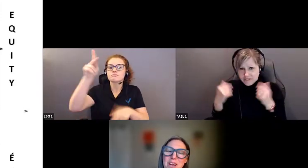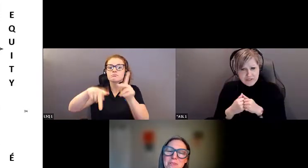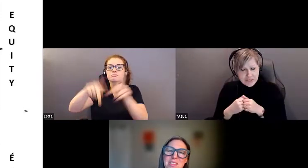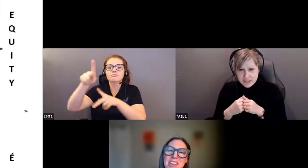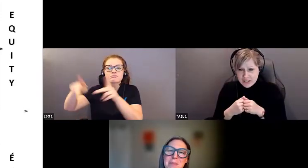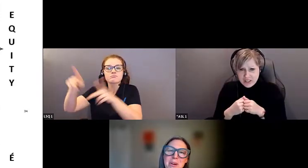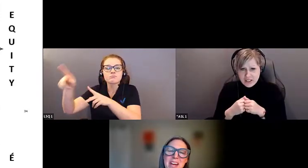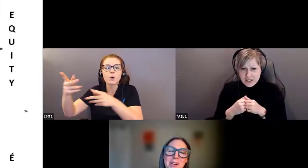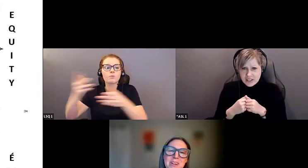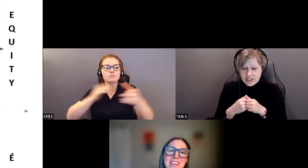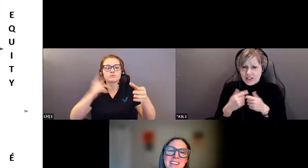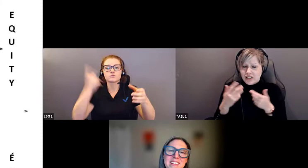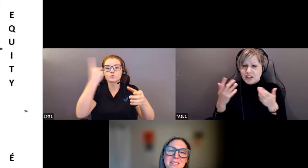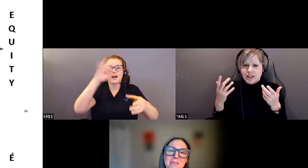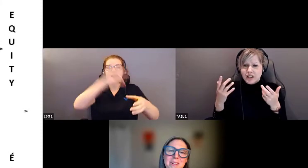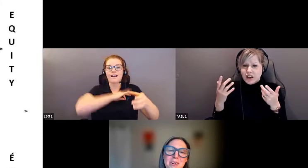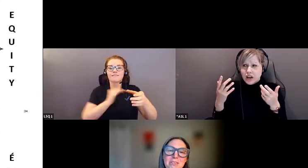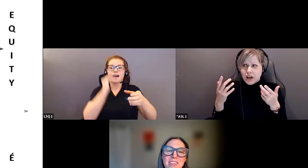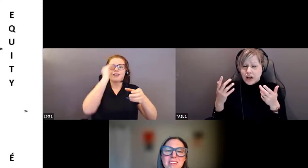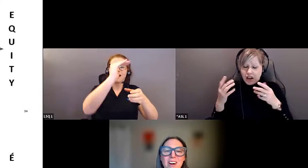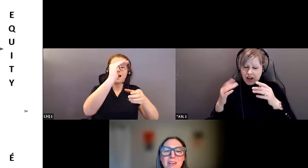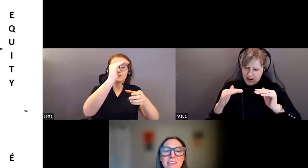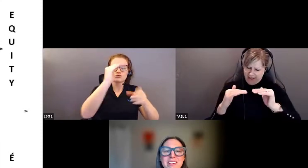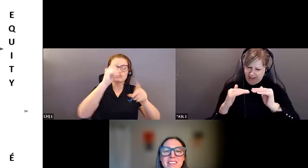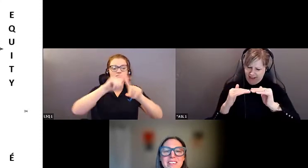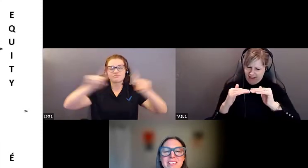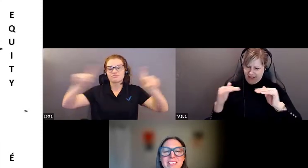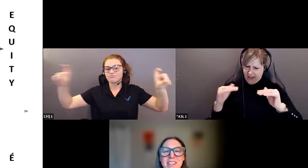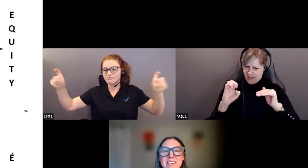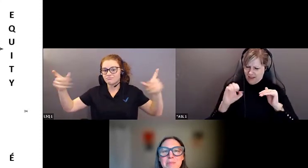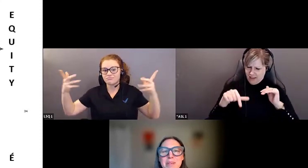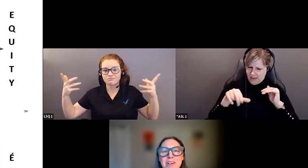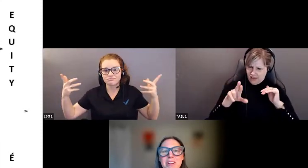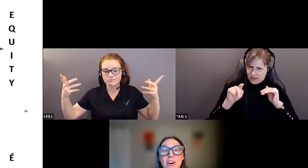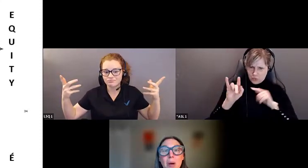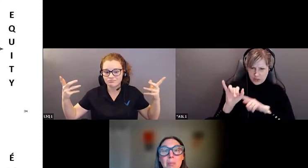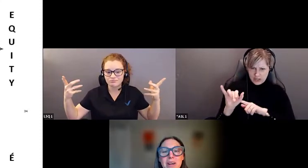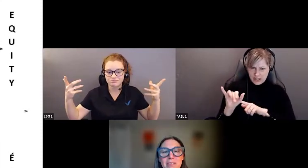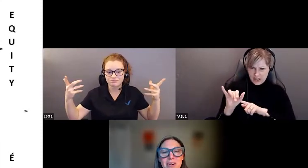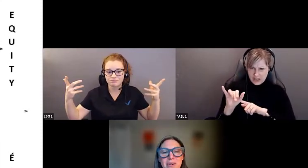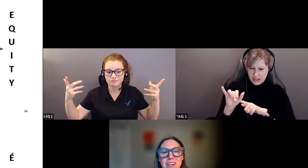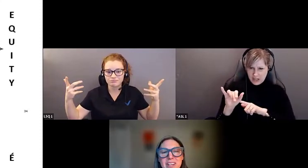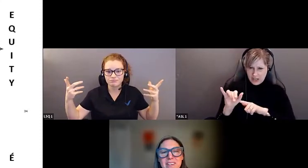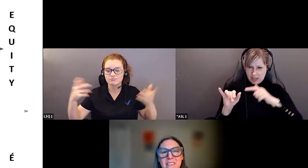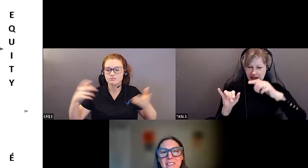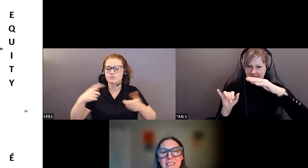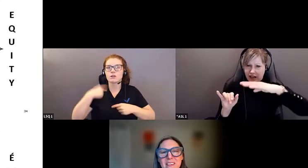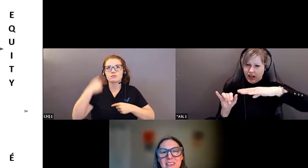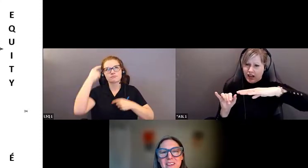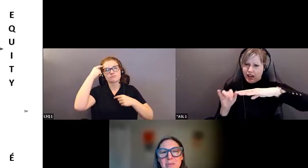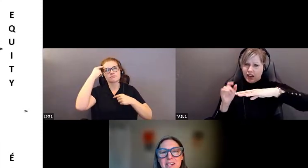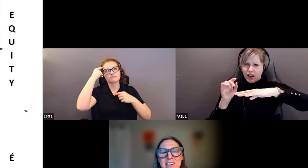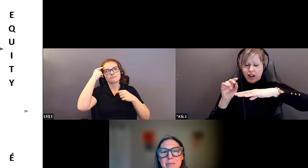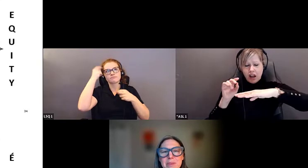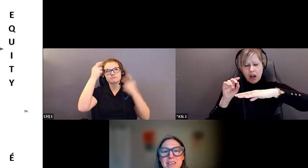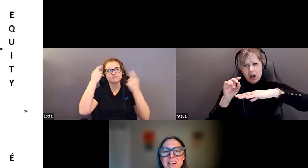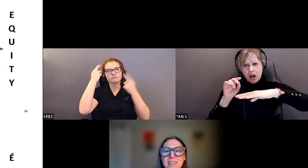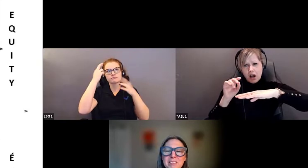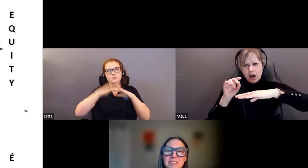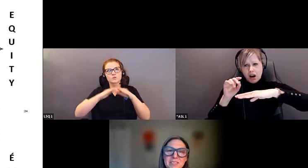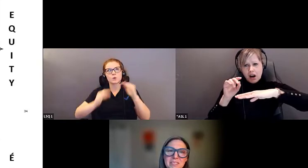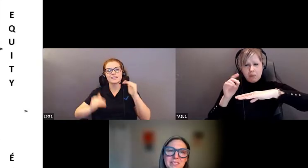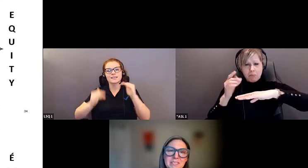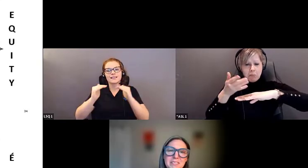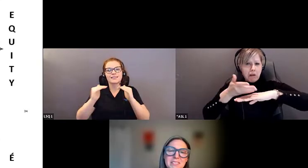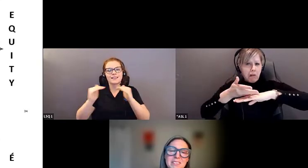And that when we think about equity, we don't just often disappear the top of the coin, we